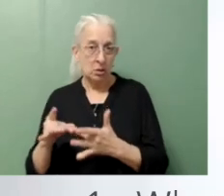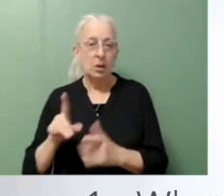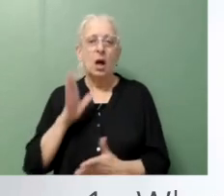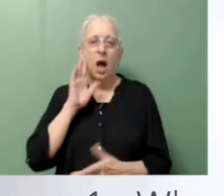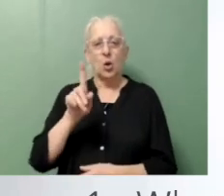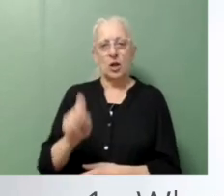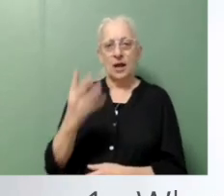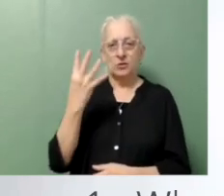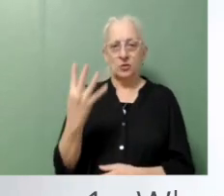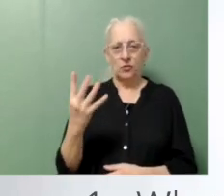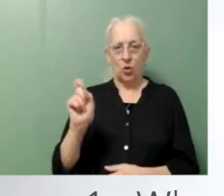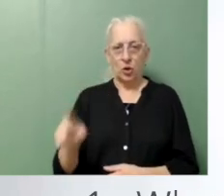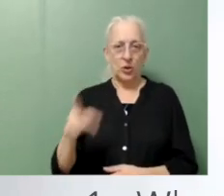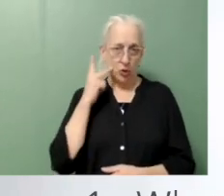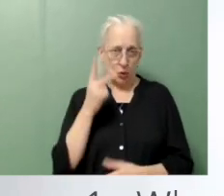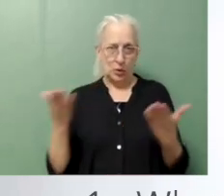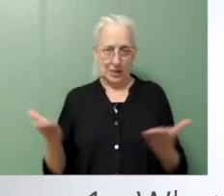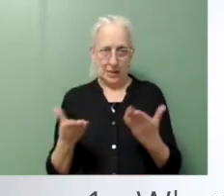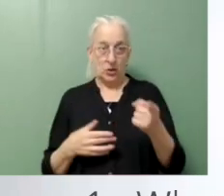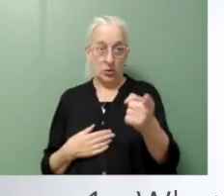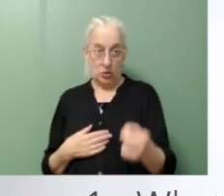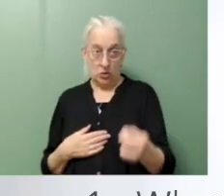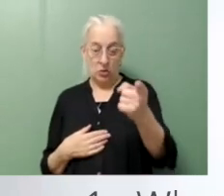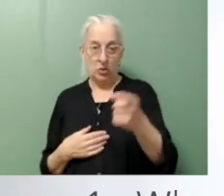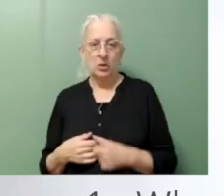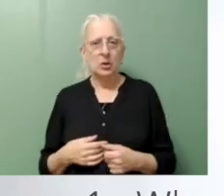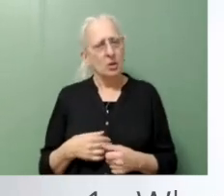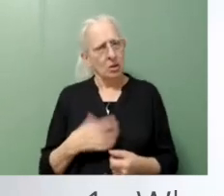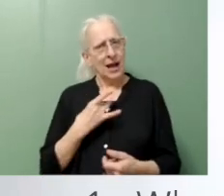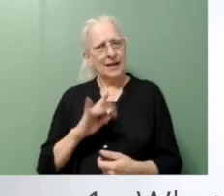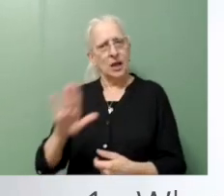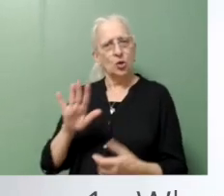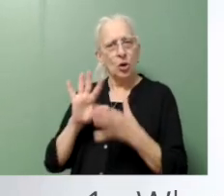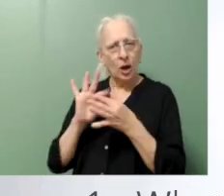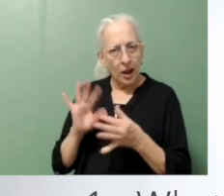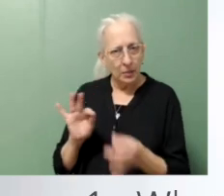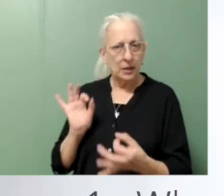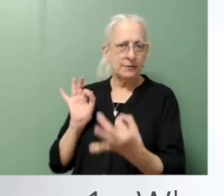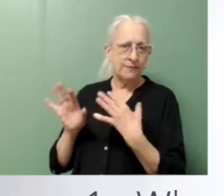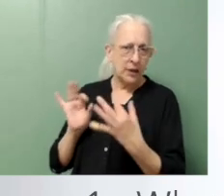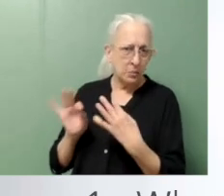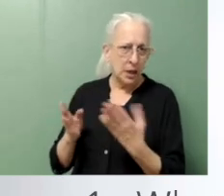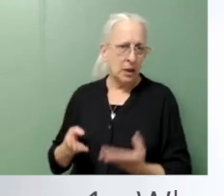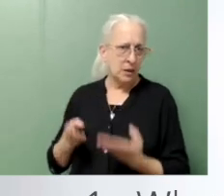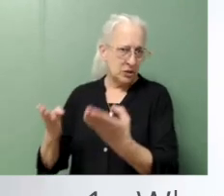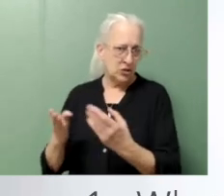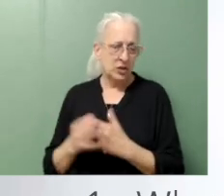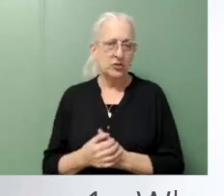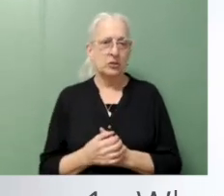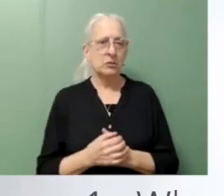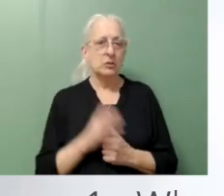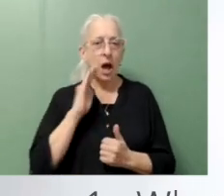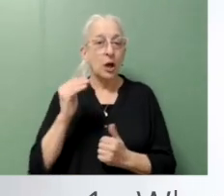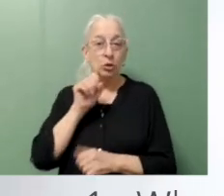questions as shown here for any comments, feedback, or suggestions that you may have. So I will go